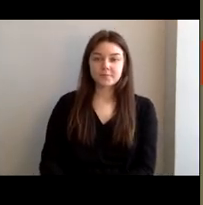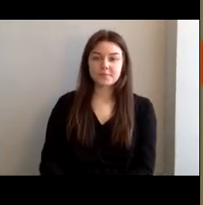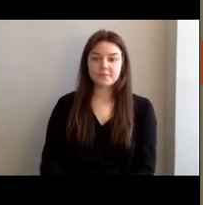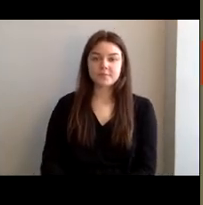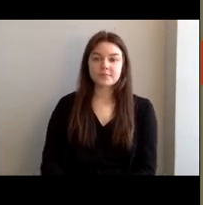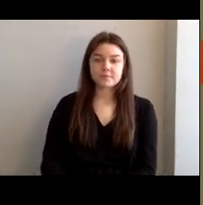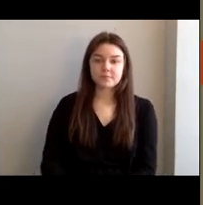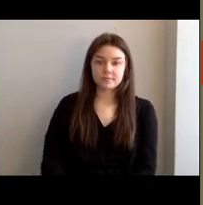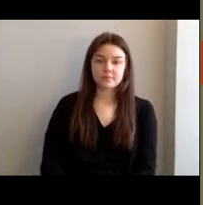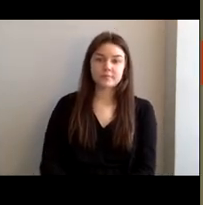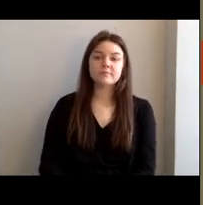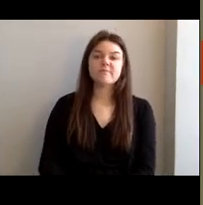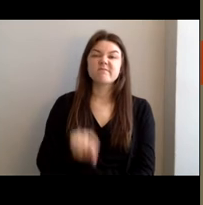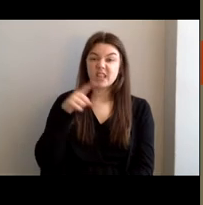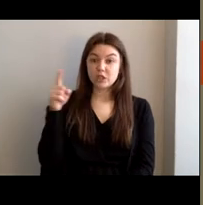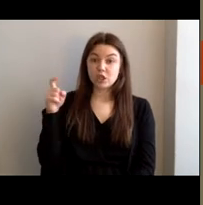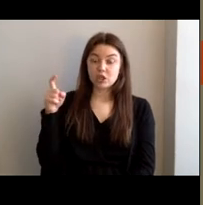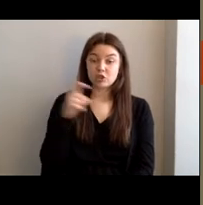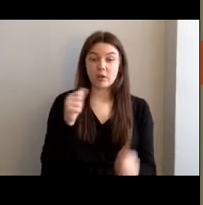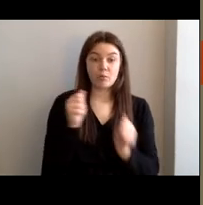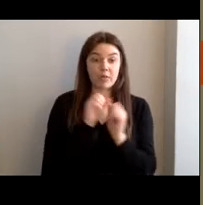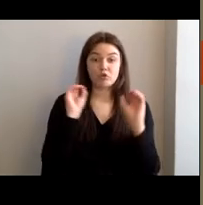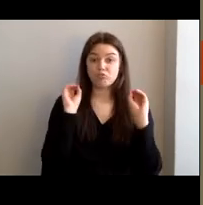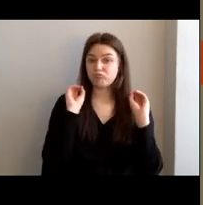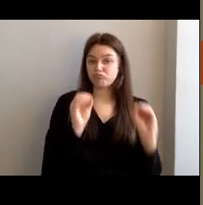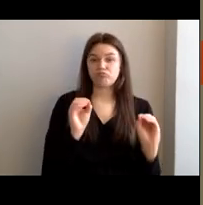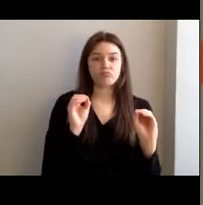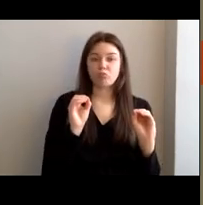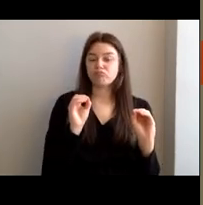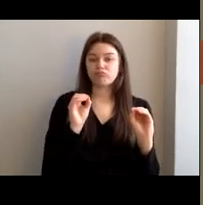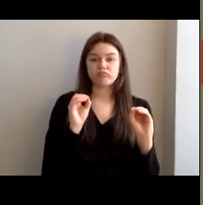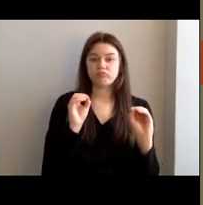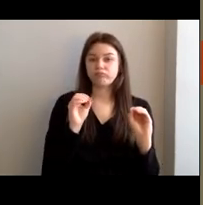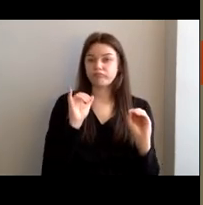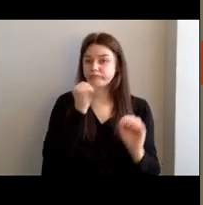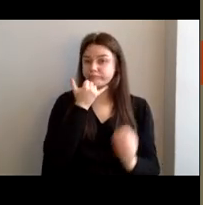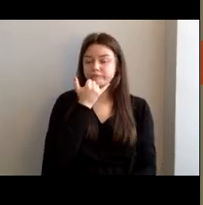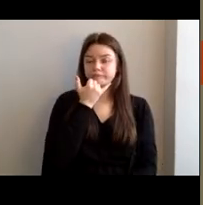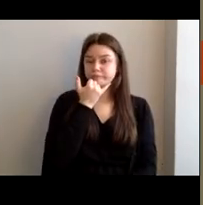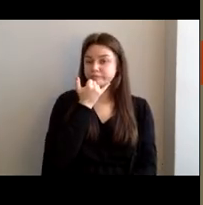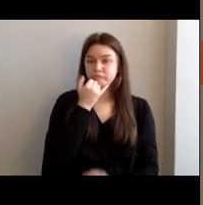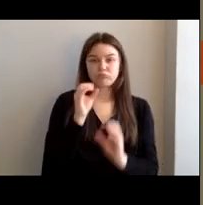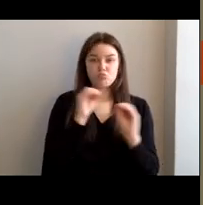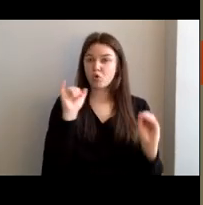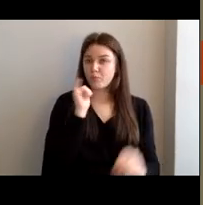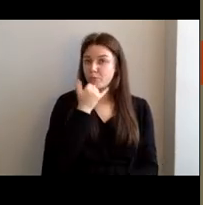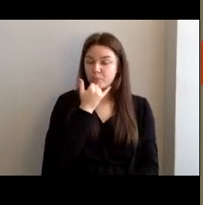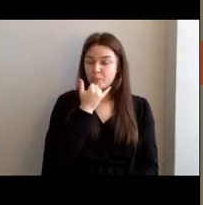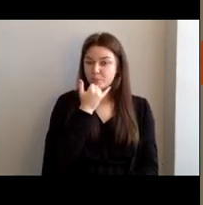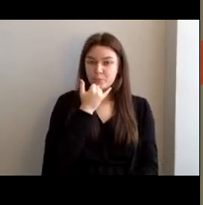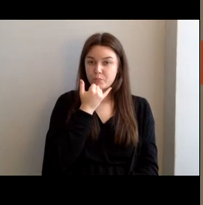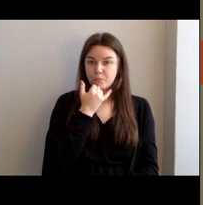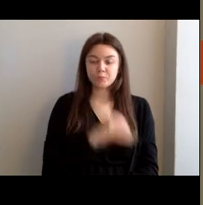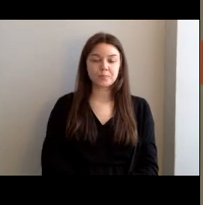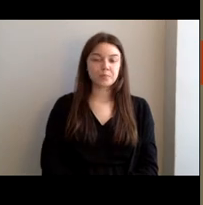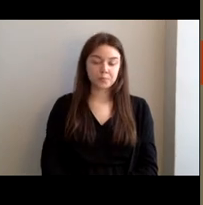Now, this is a shrimp with no defect. I want to start off with that, showing you a shrimp that has no defect or no